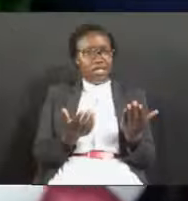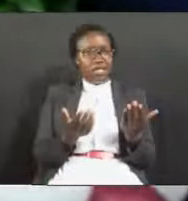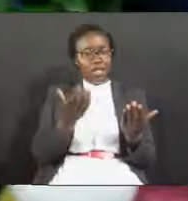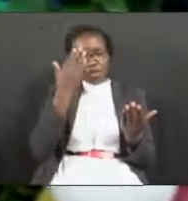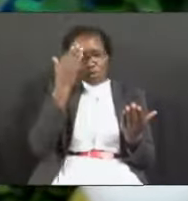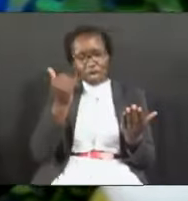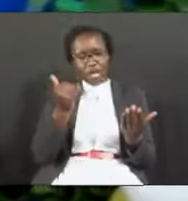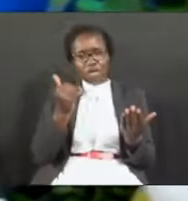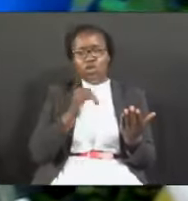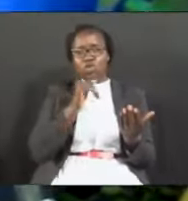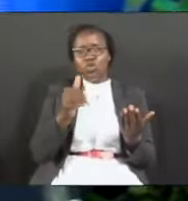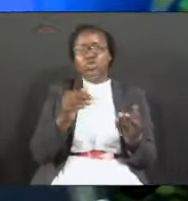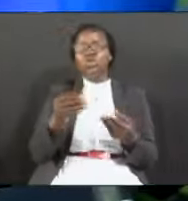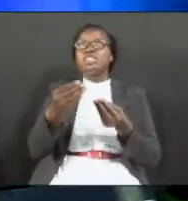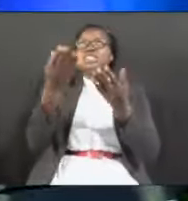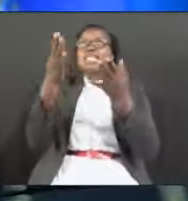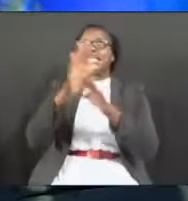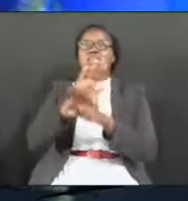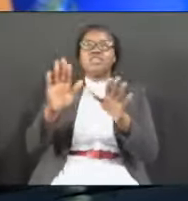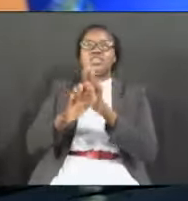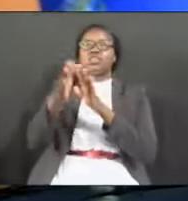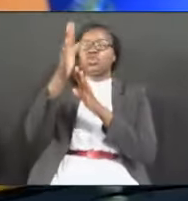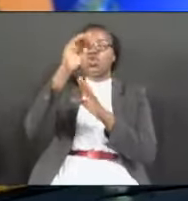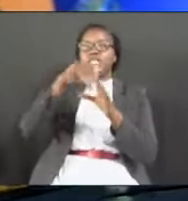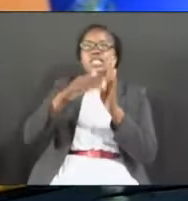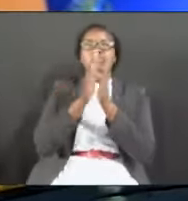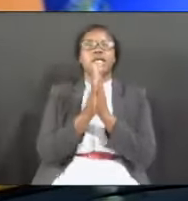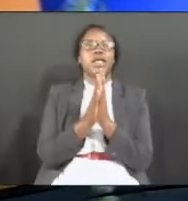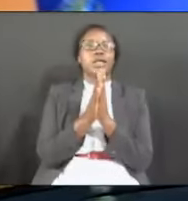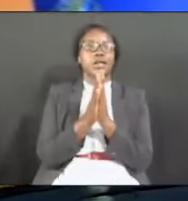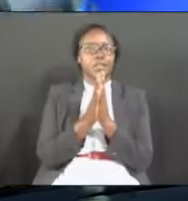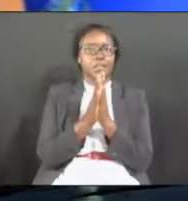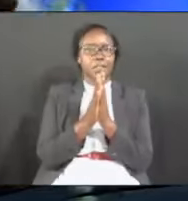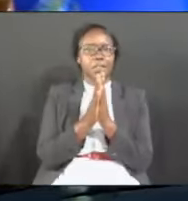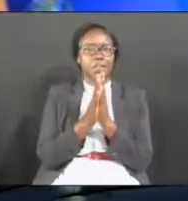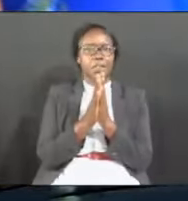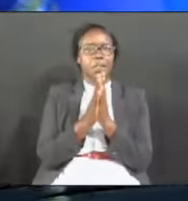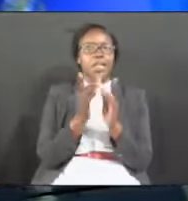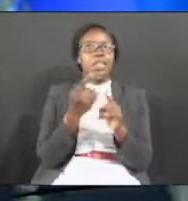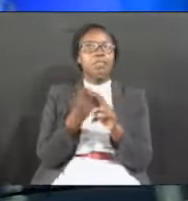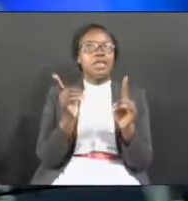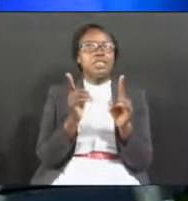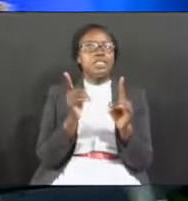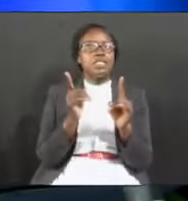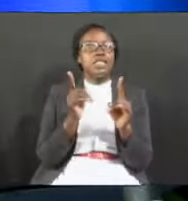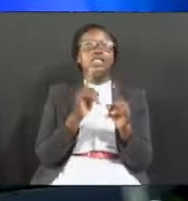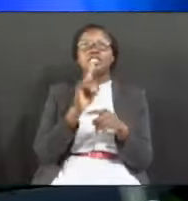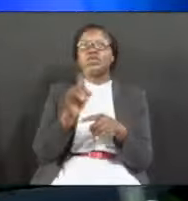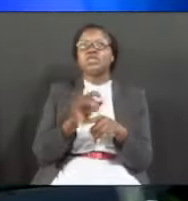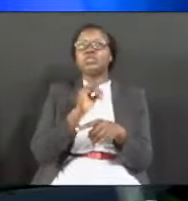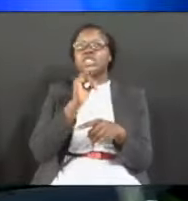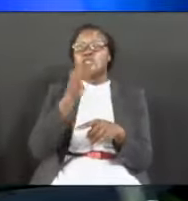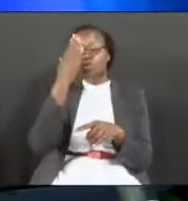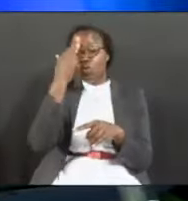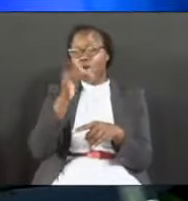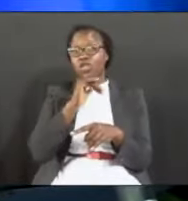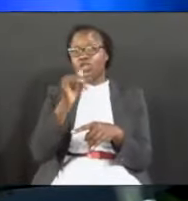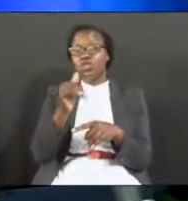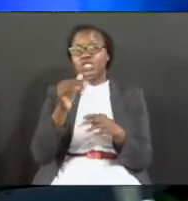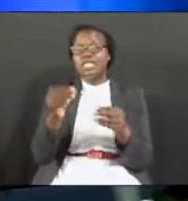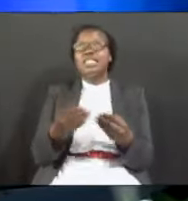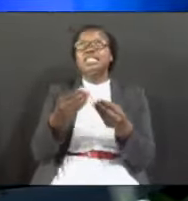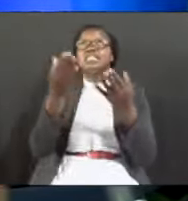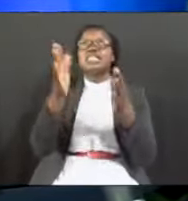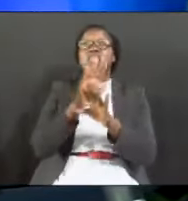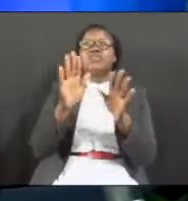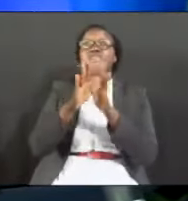Because we do not take everything to God in prayer. But then the question is, why don't you take